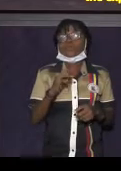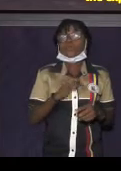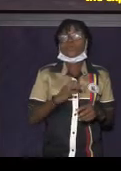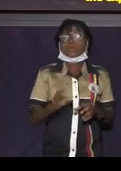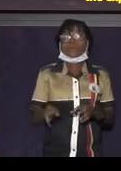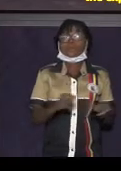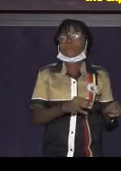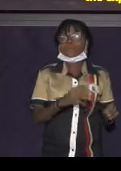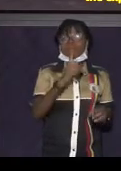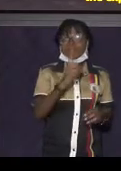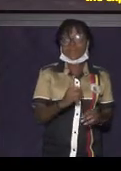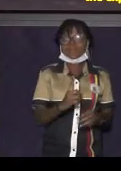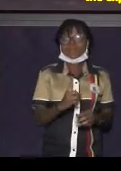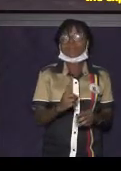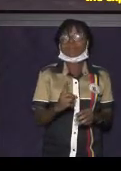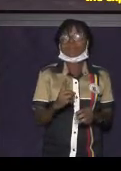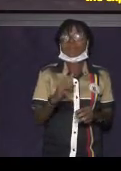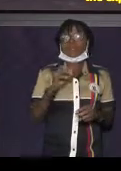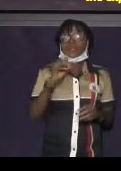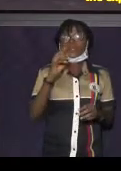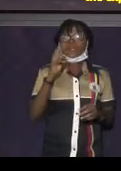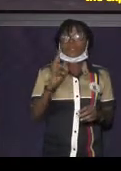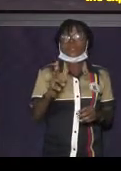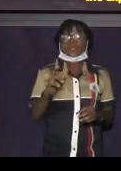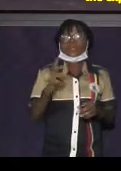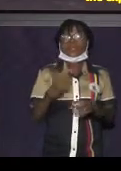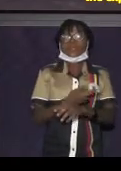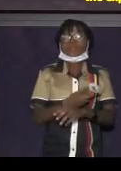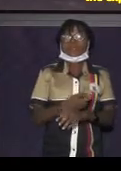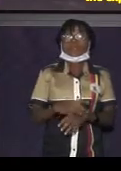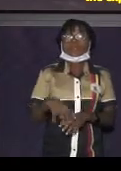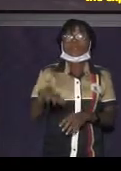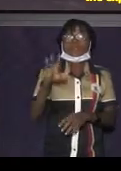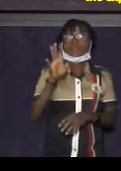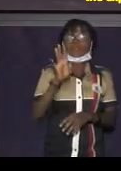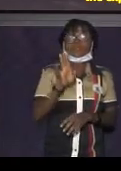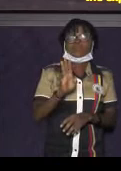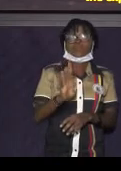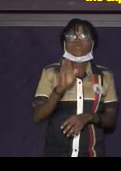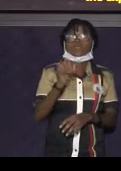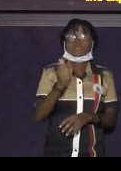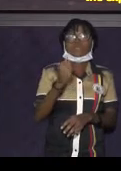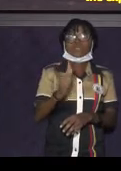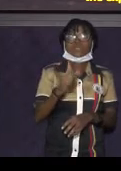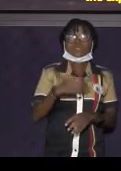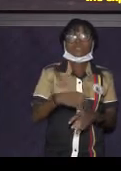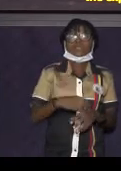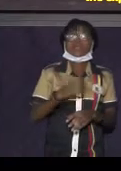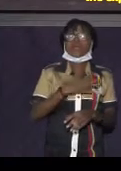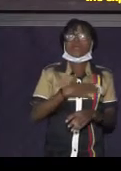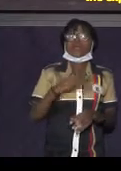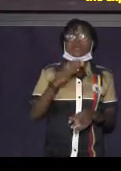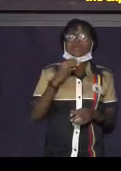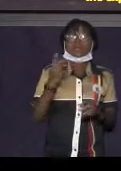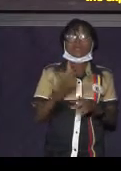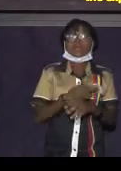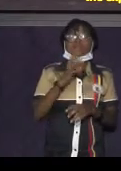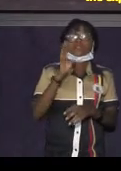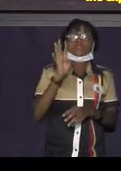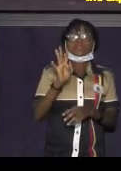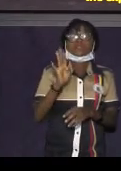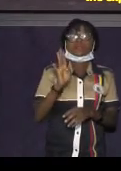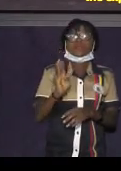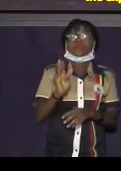means 3 times a squared, then times b. I've expanded the expression. Now I can